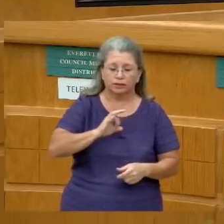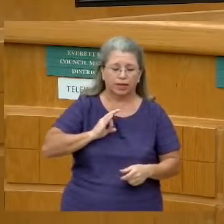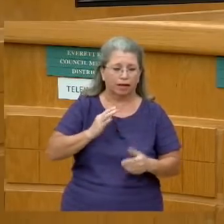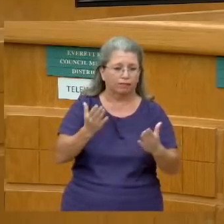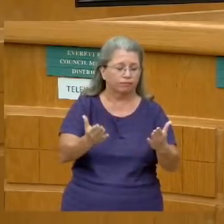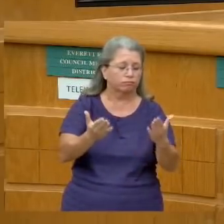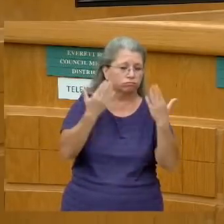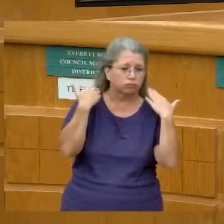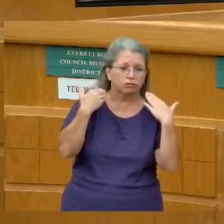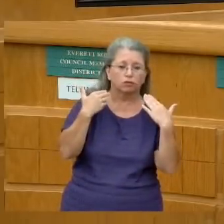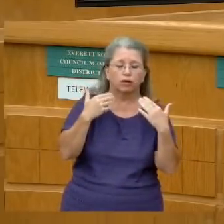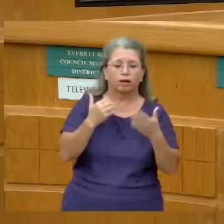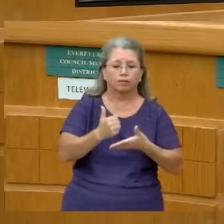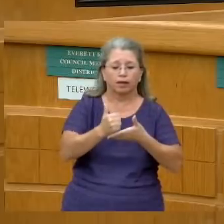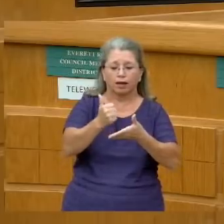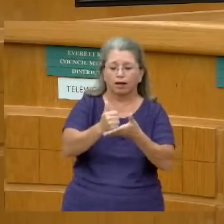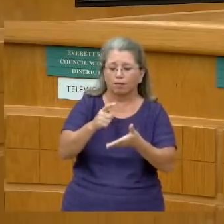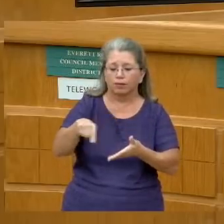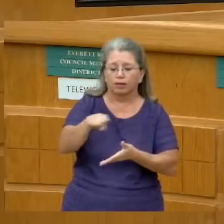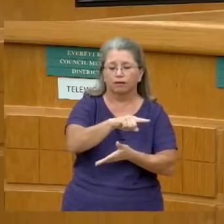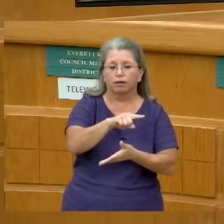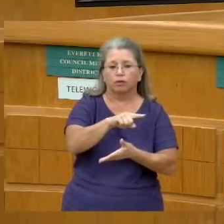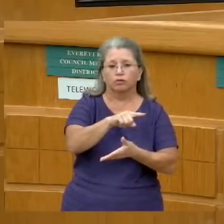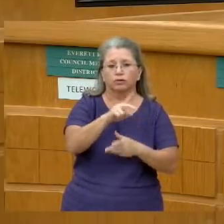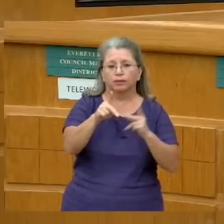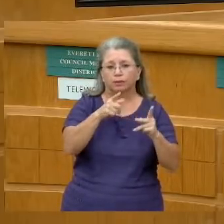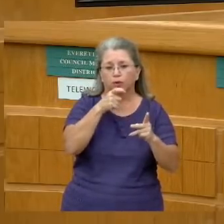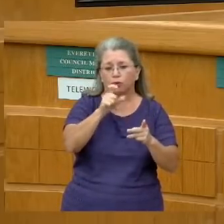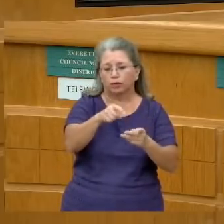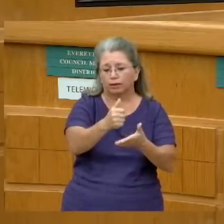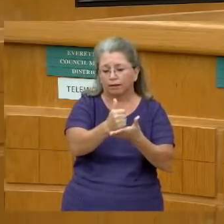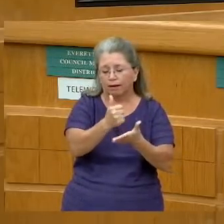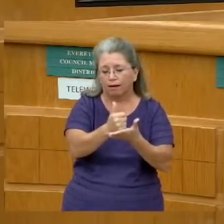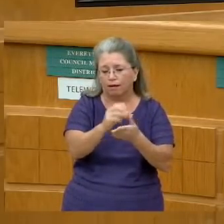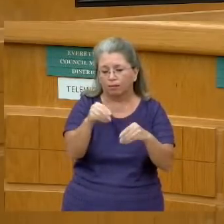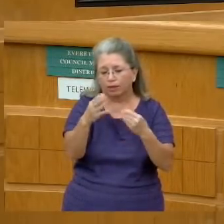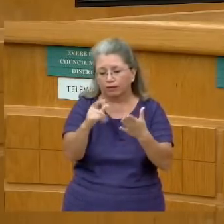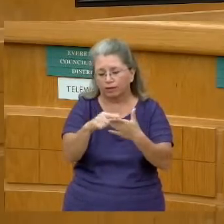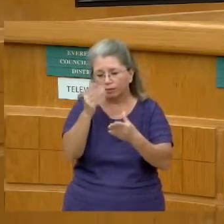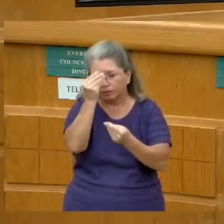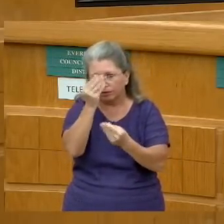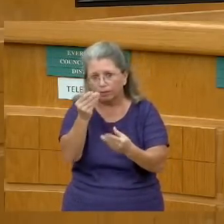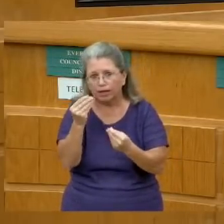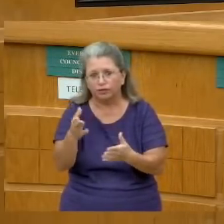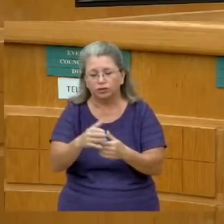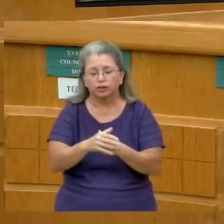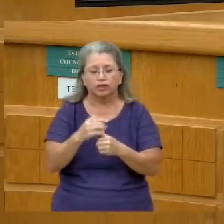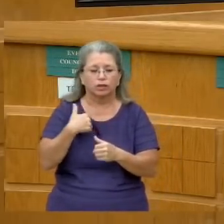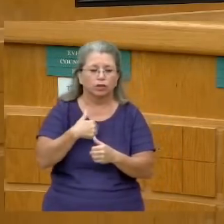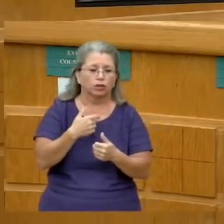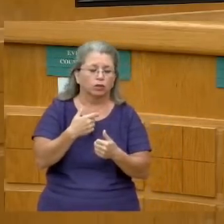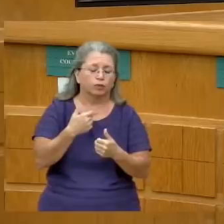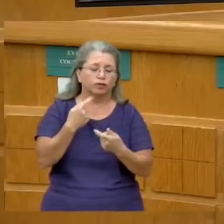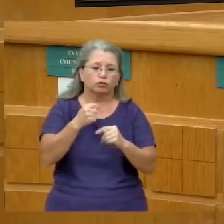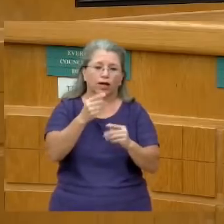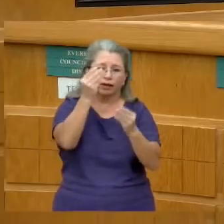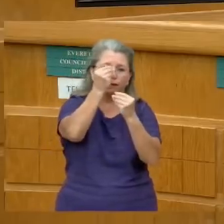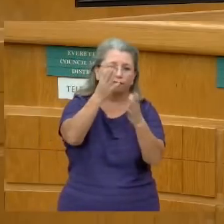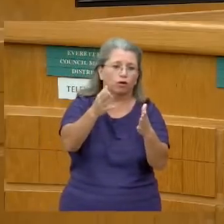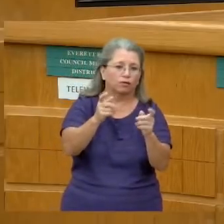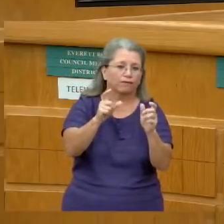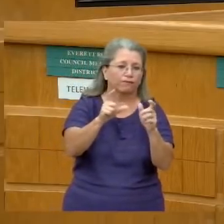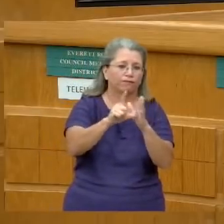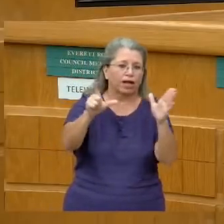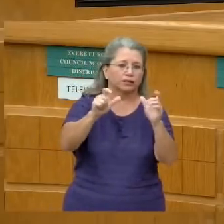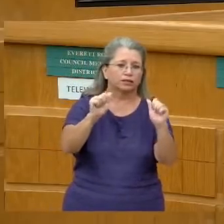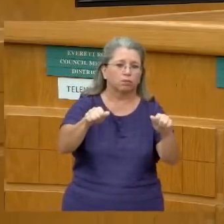helping those that need help and getting them information and direction. So we're trying to get out as fast as we can when a death occurs. At first,